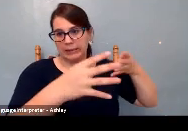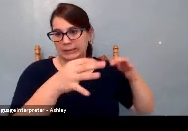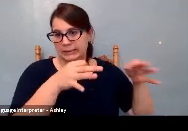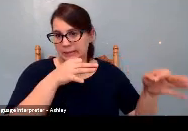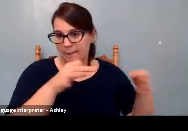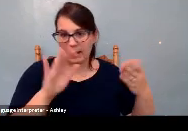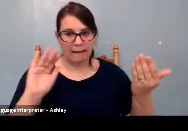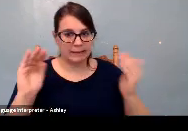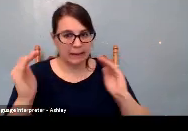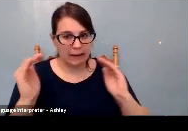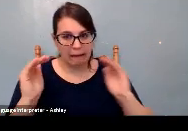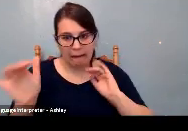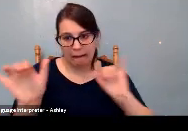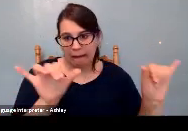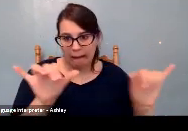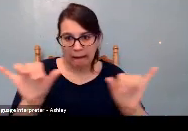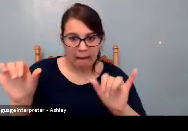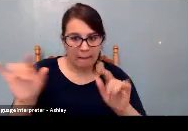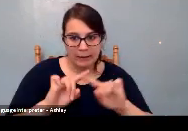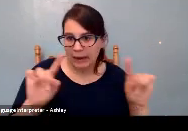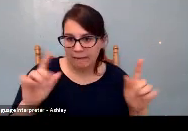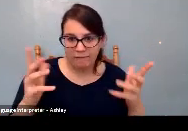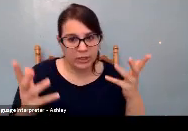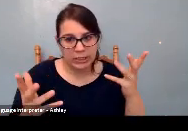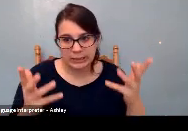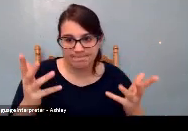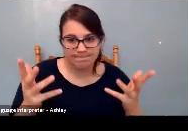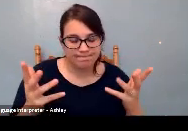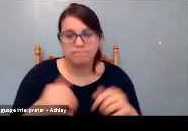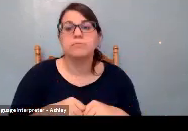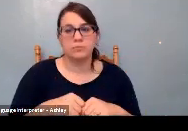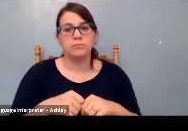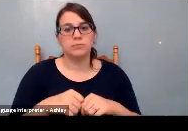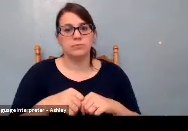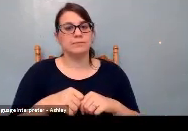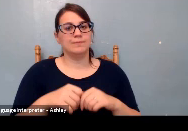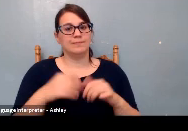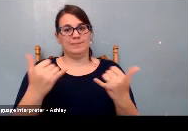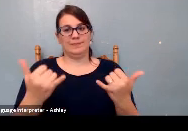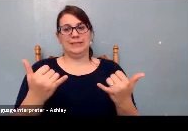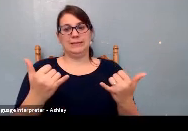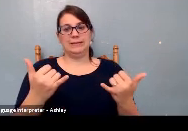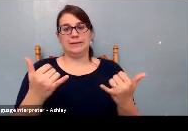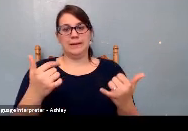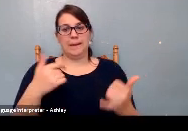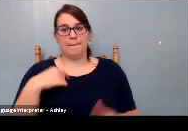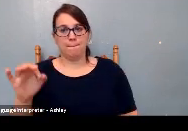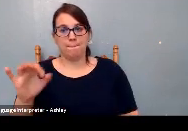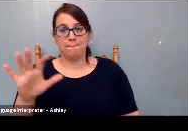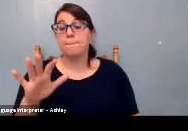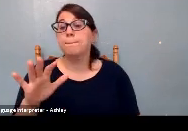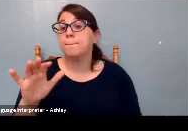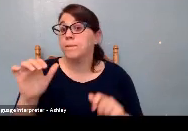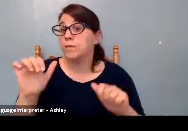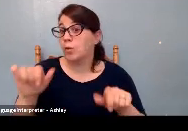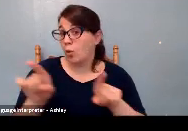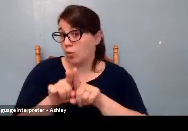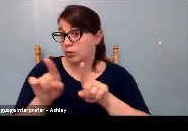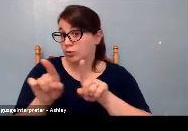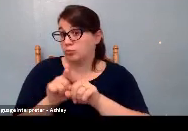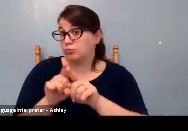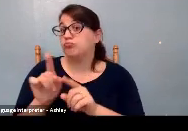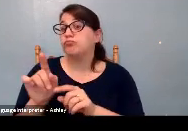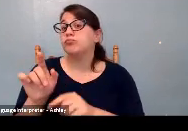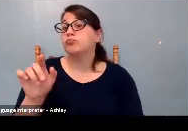and differences between able and special needs trusts. And I'm going to throw this in there. We actually have a session as part of